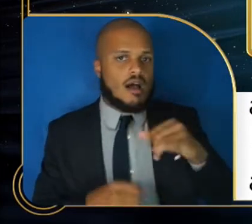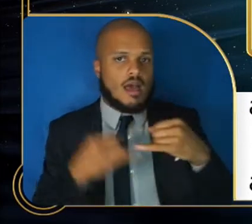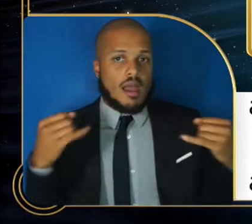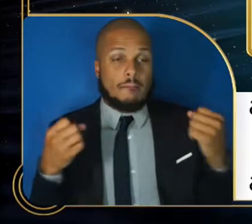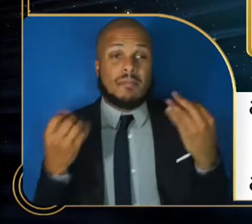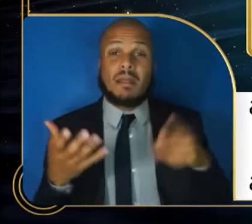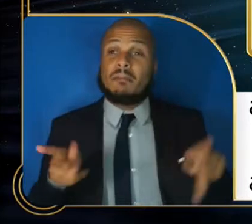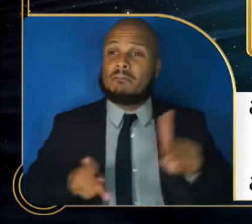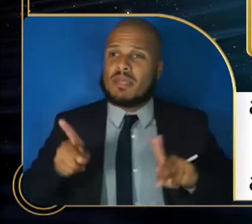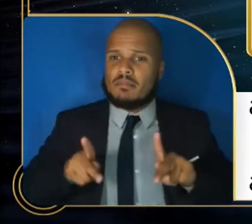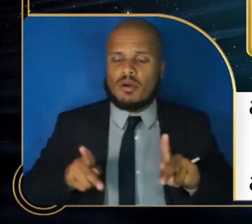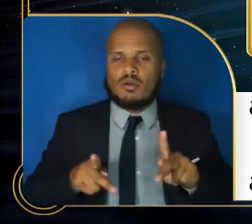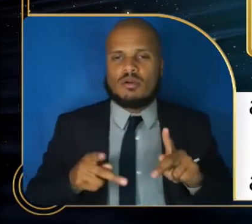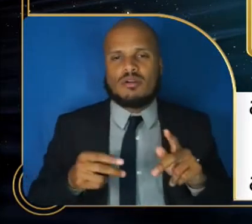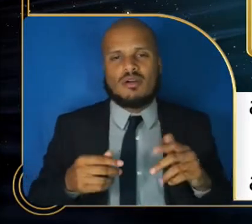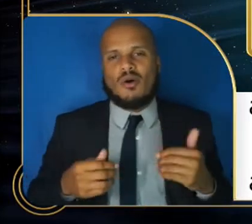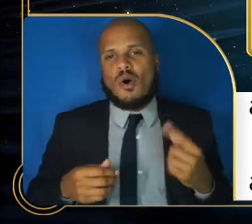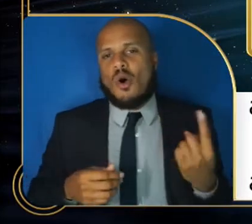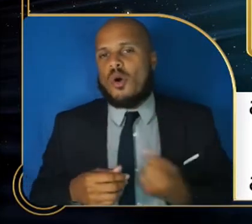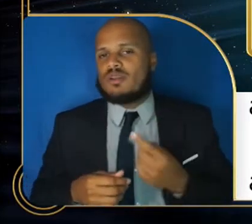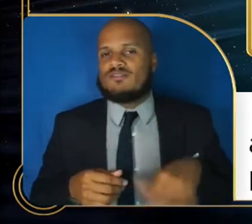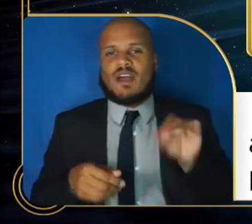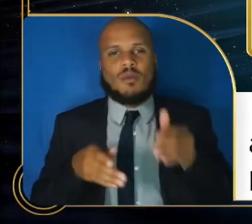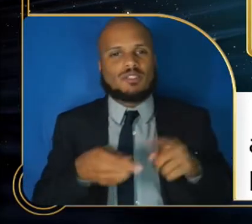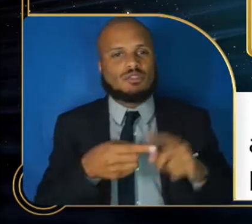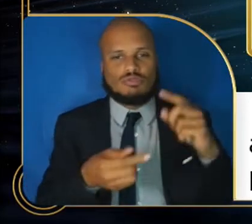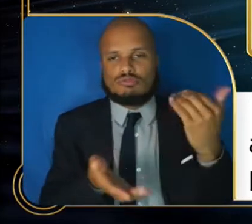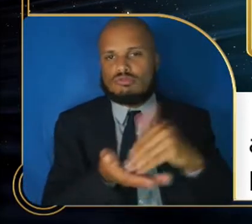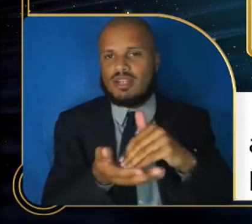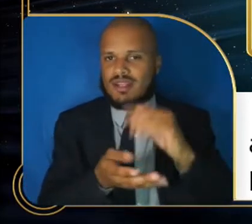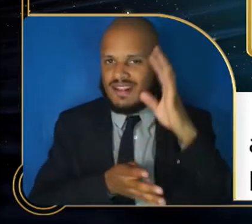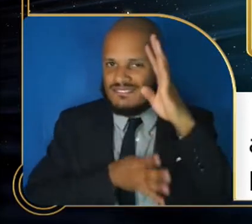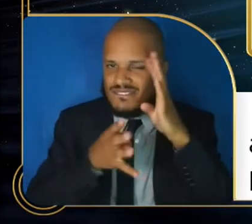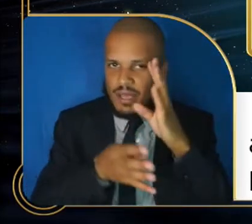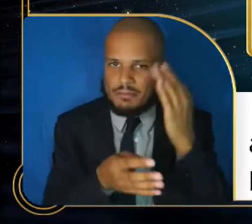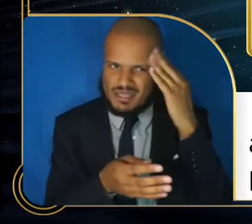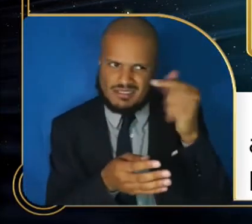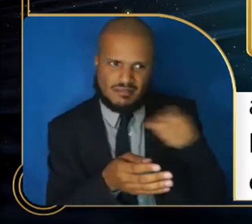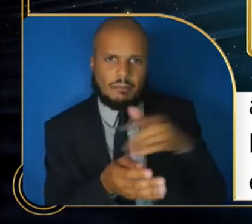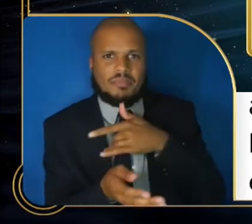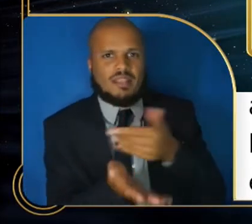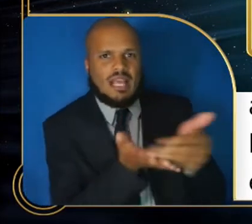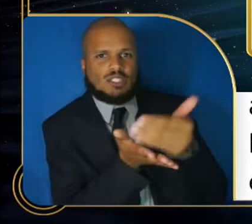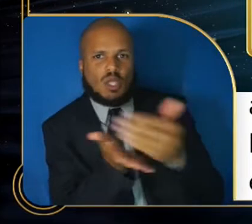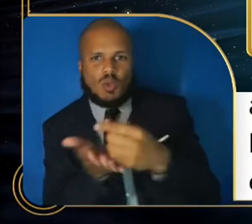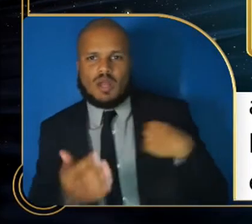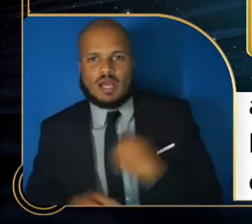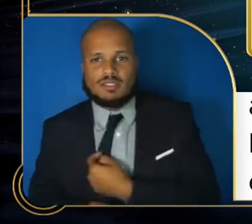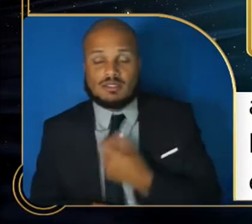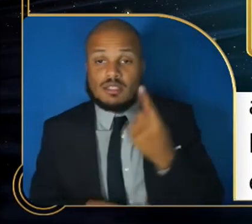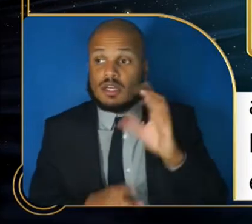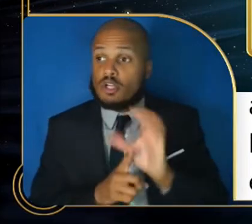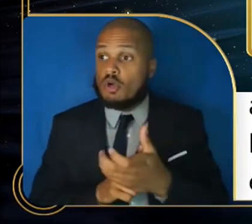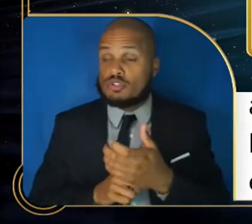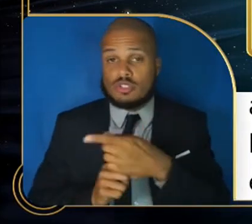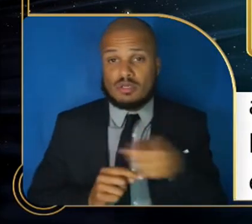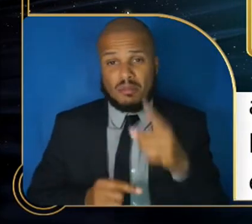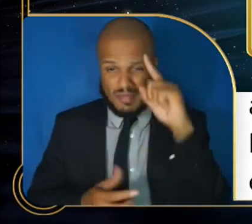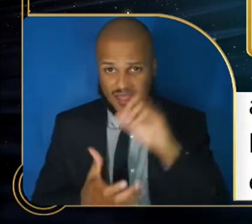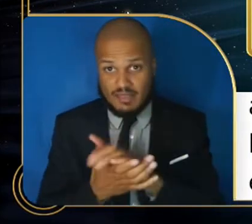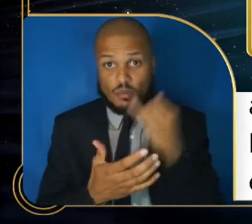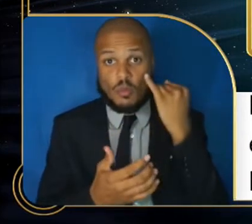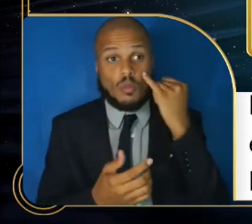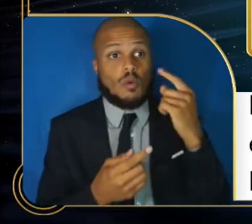of reinventing and improving the spaces that exclude us. We live in a culture that does not believe many of us when we speak our